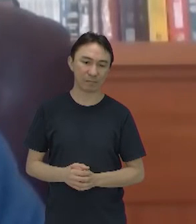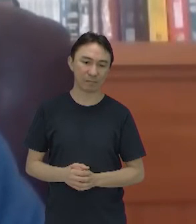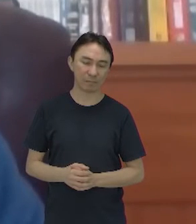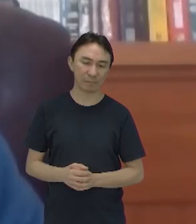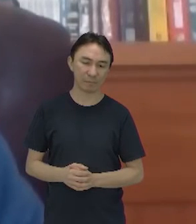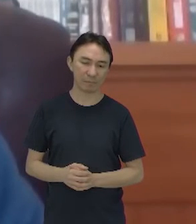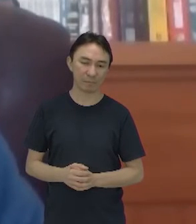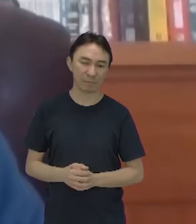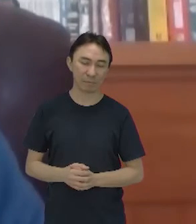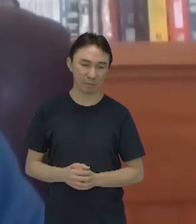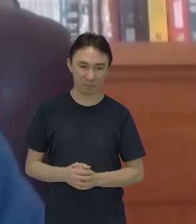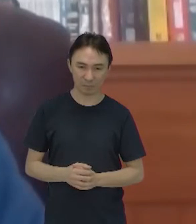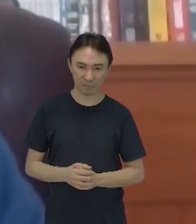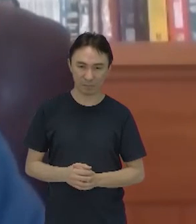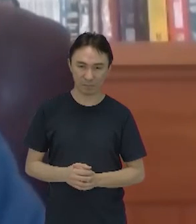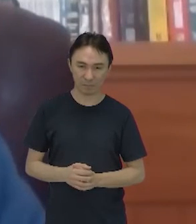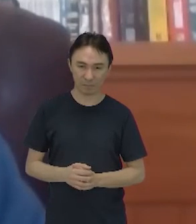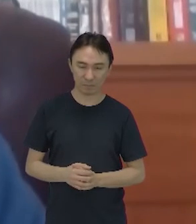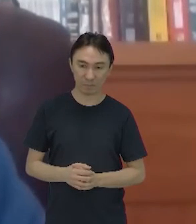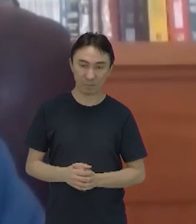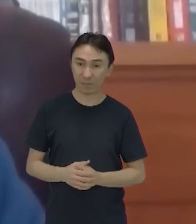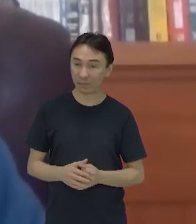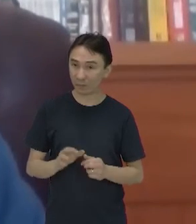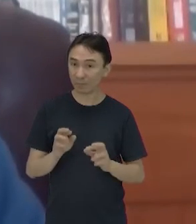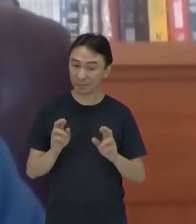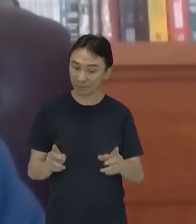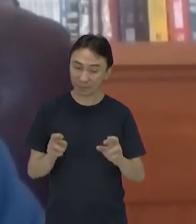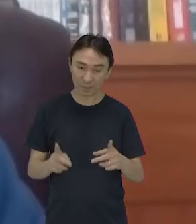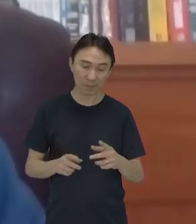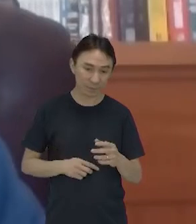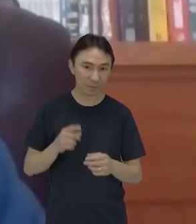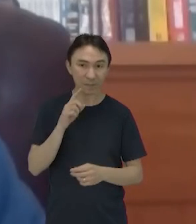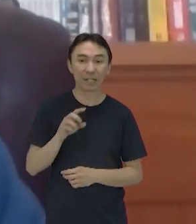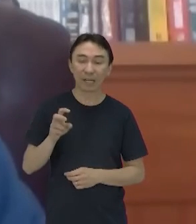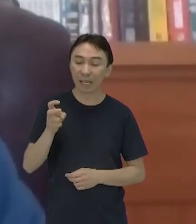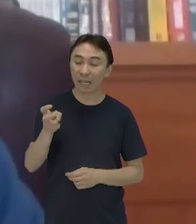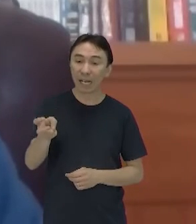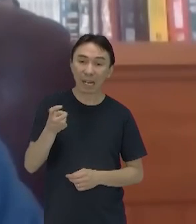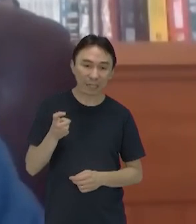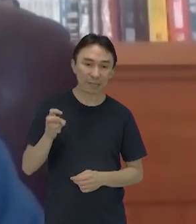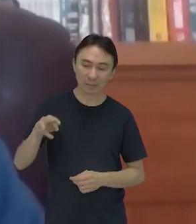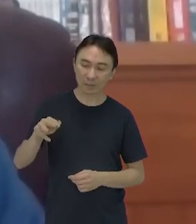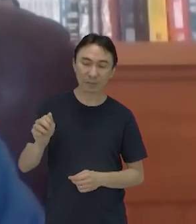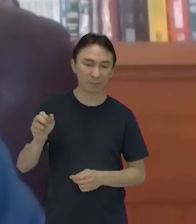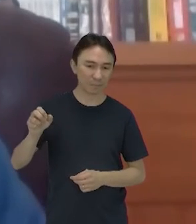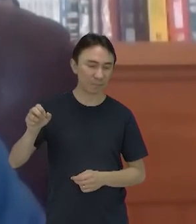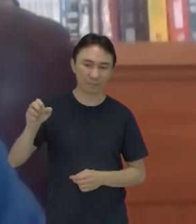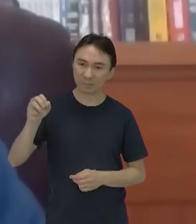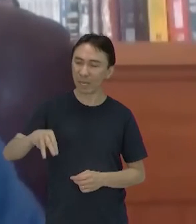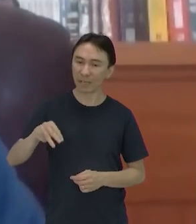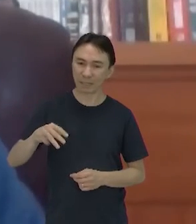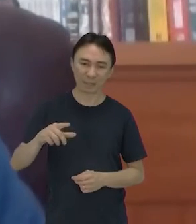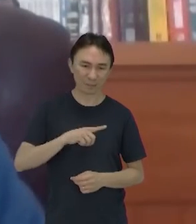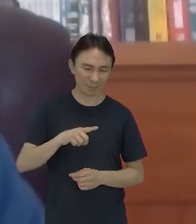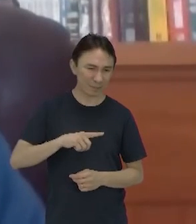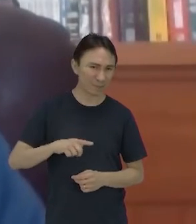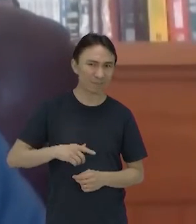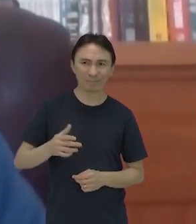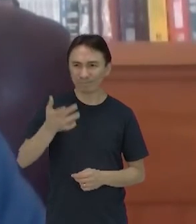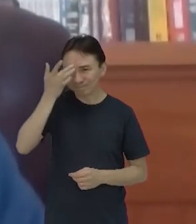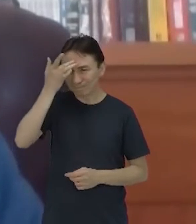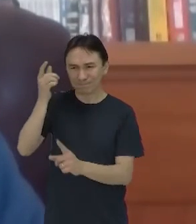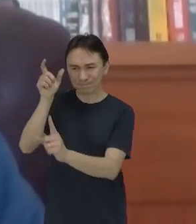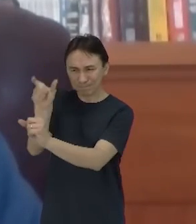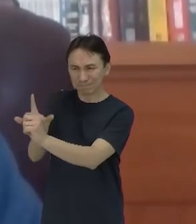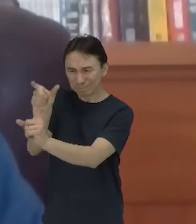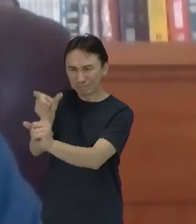Spider-Man. And X-Men, we have lots and lots of characters. O X-Men tem muitos personagens. And